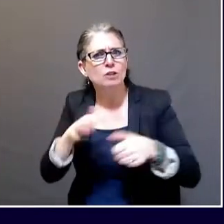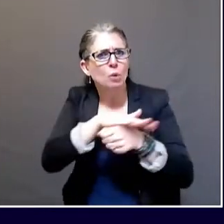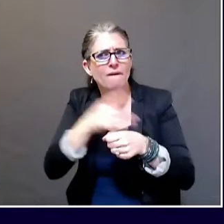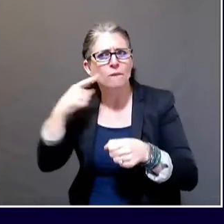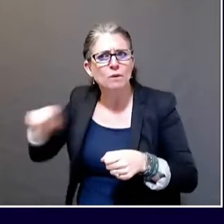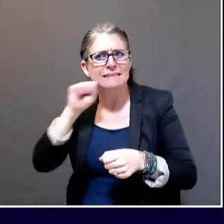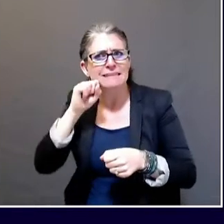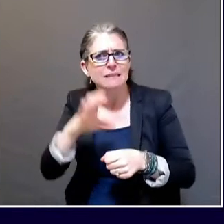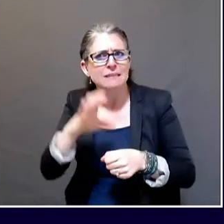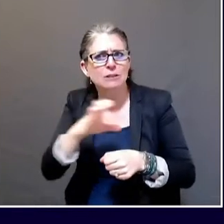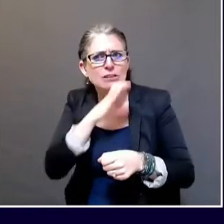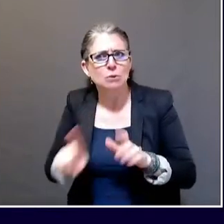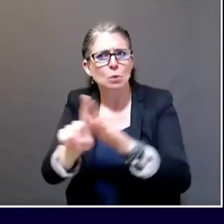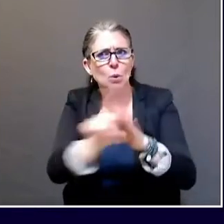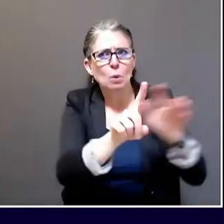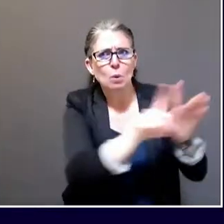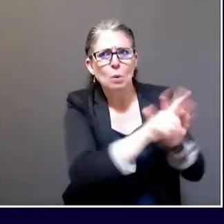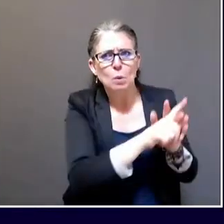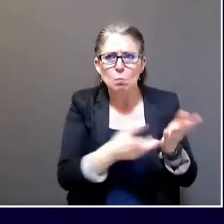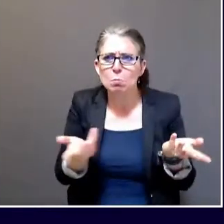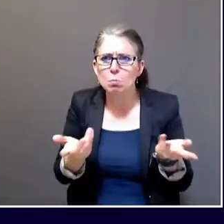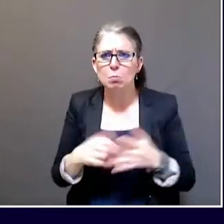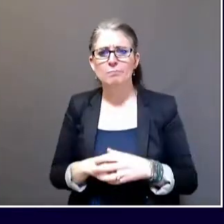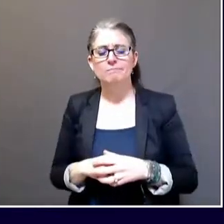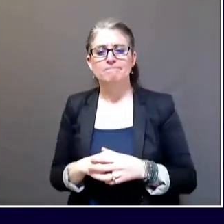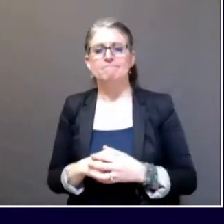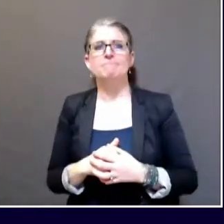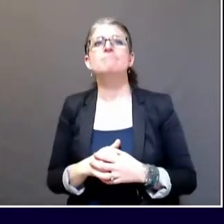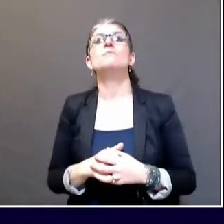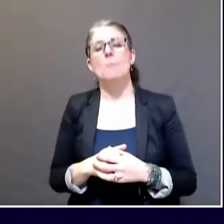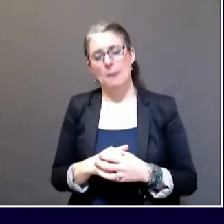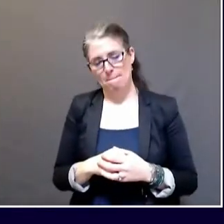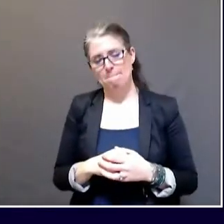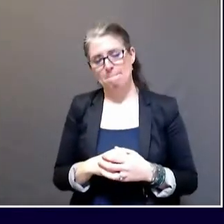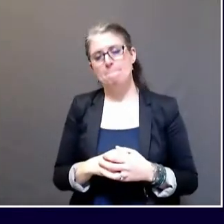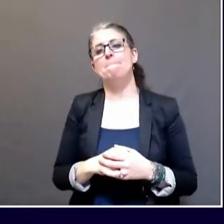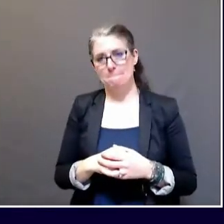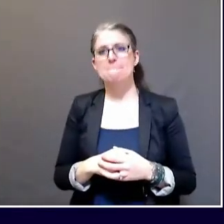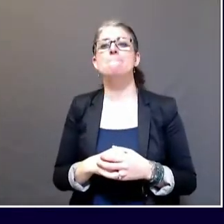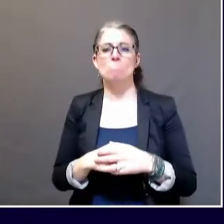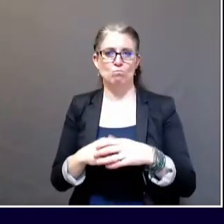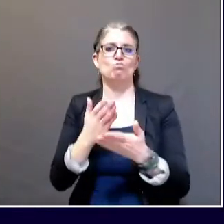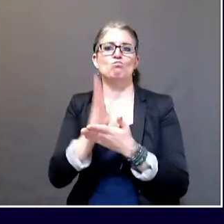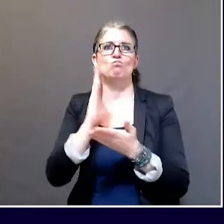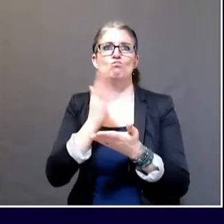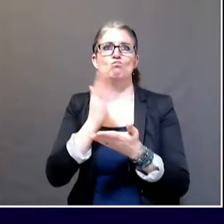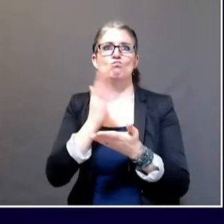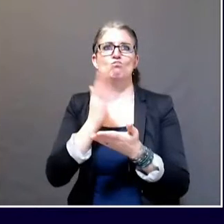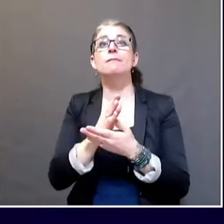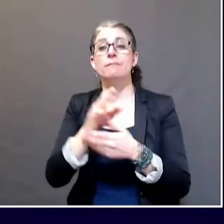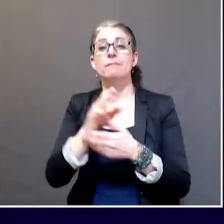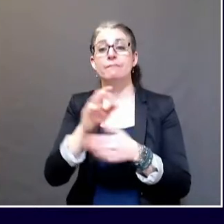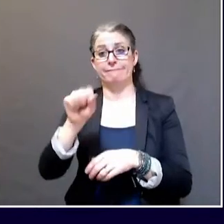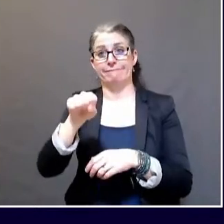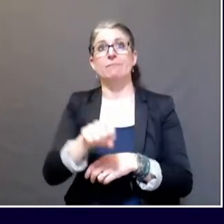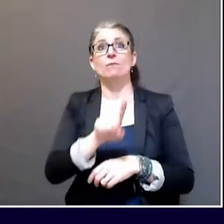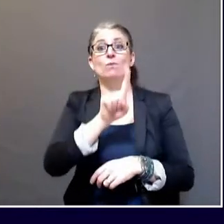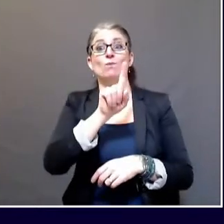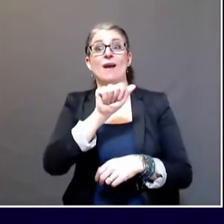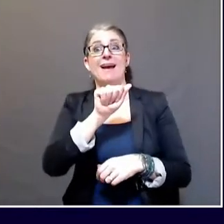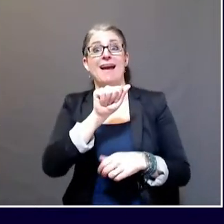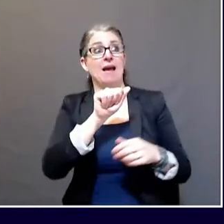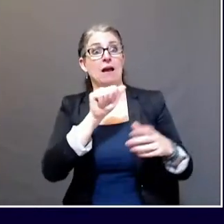by noting a few things. The first is, we are moving into phase 1B now, but there are still folks who are